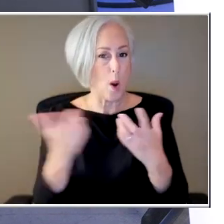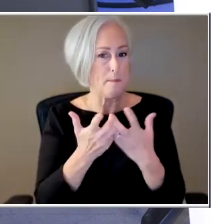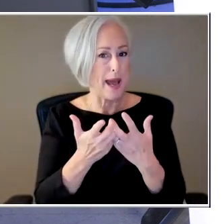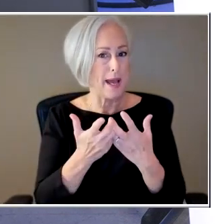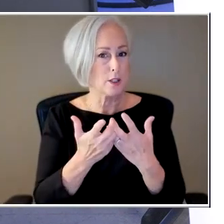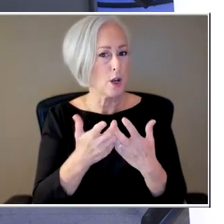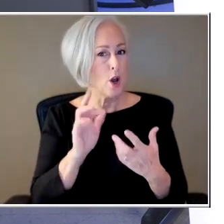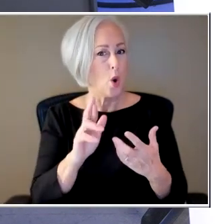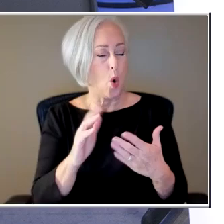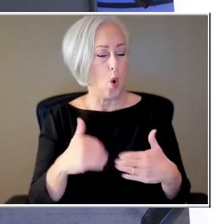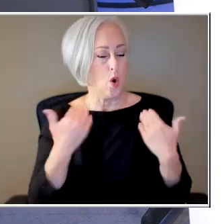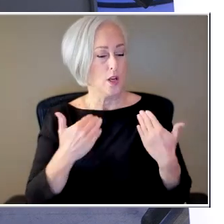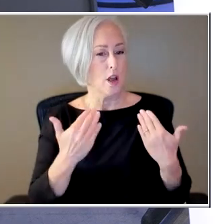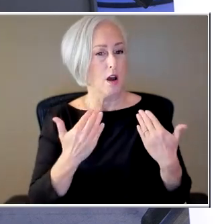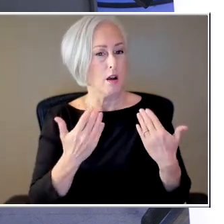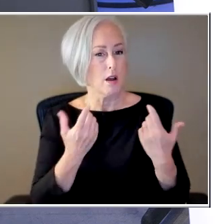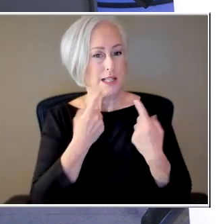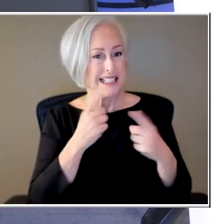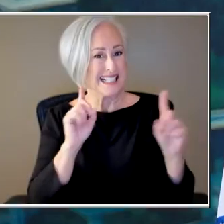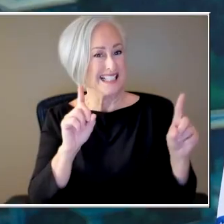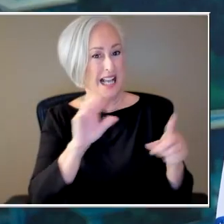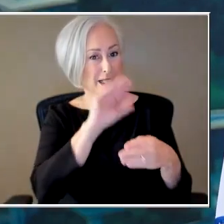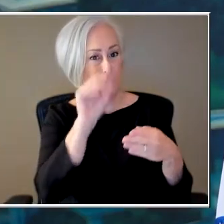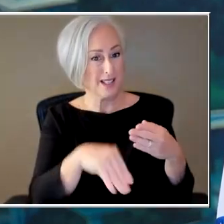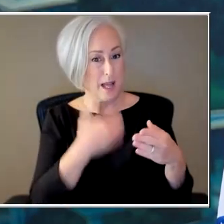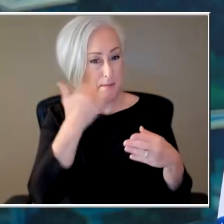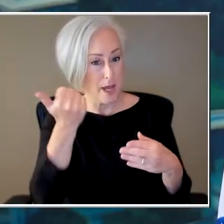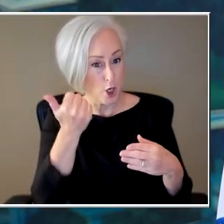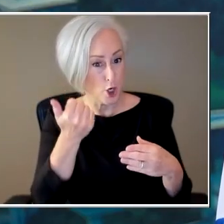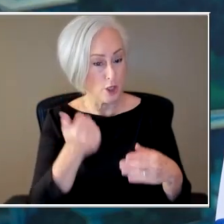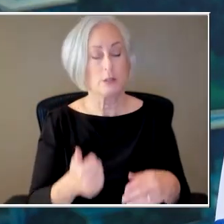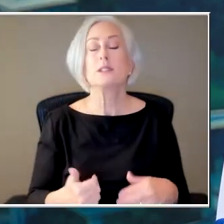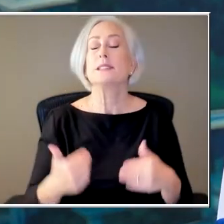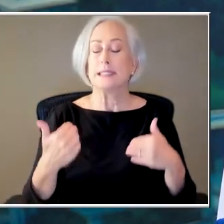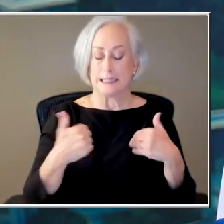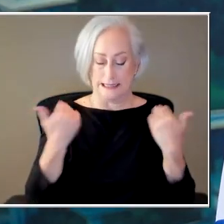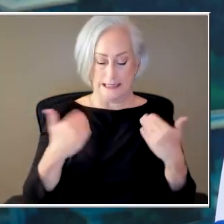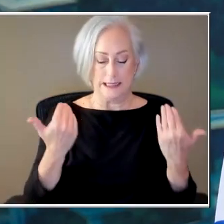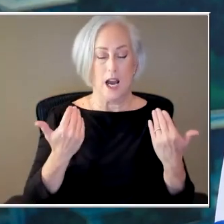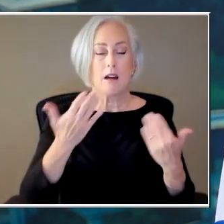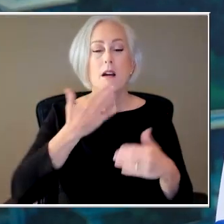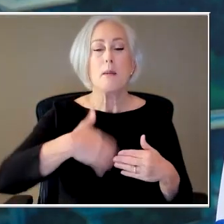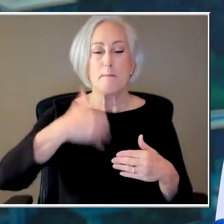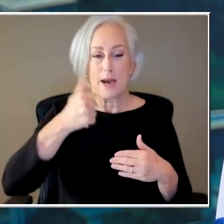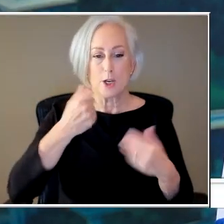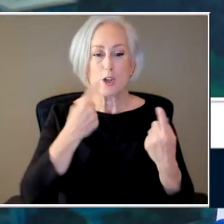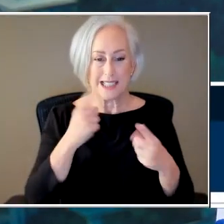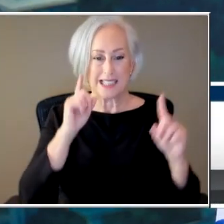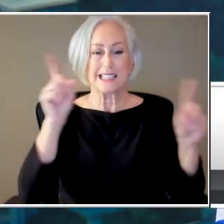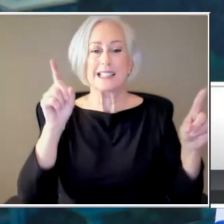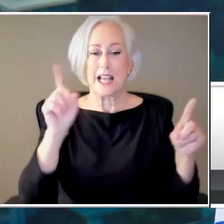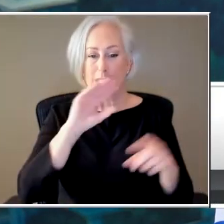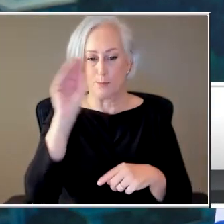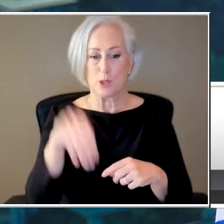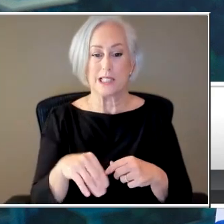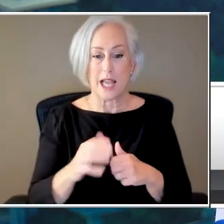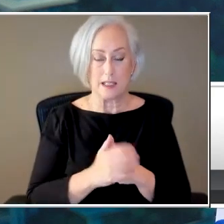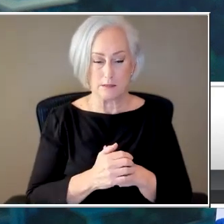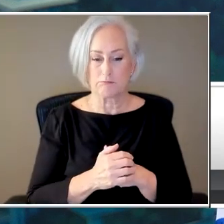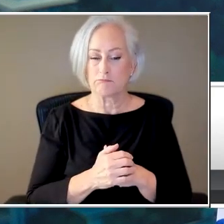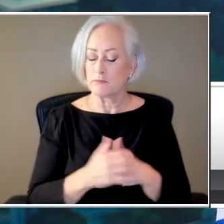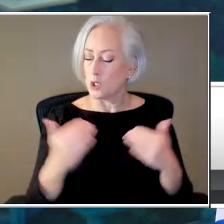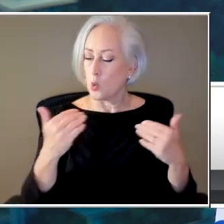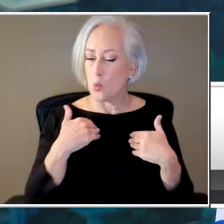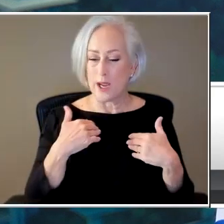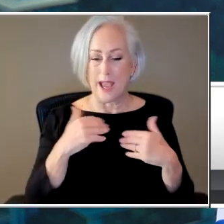higher success rate? Younger donors definitely are associated with a much higher success rate. We have clear-cut data across the board